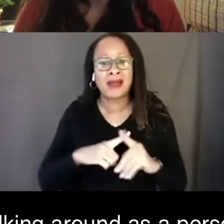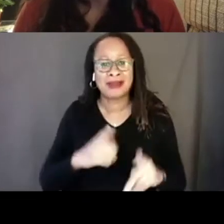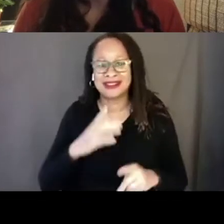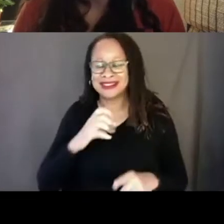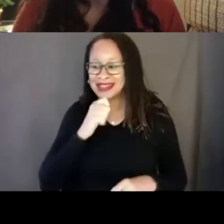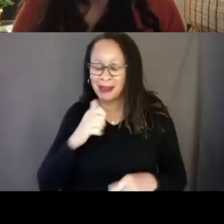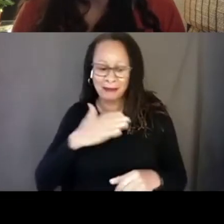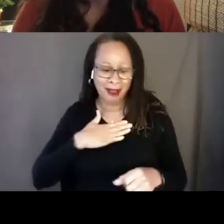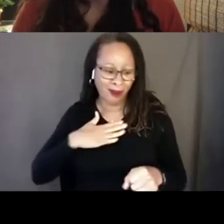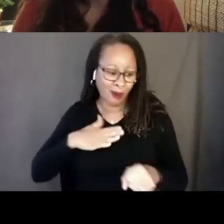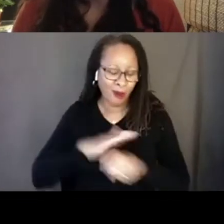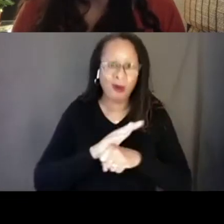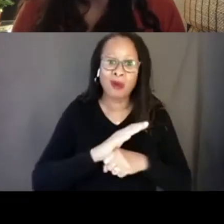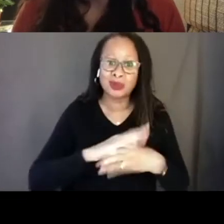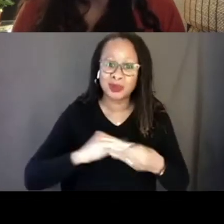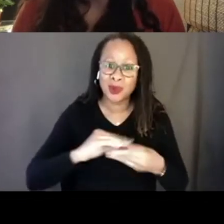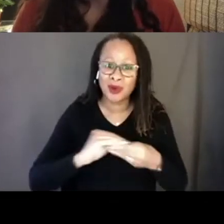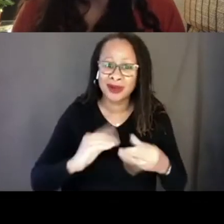entire story.